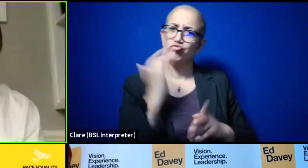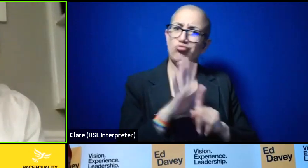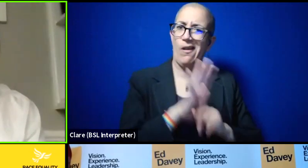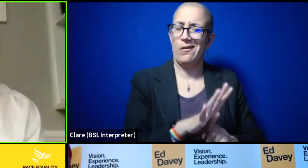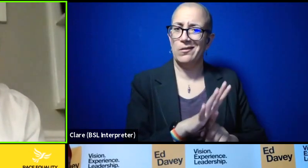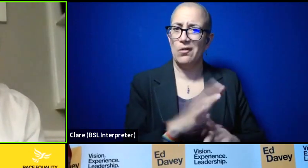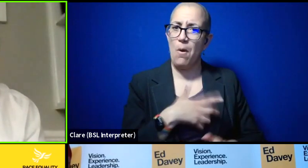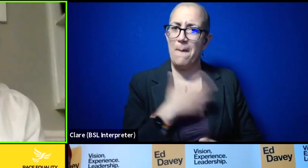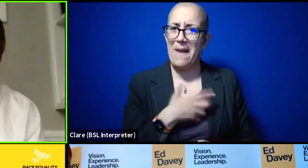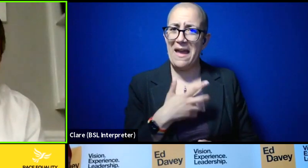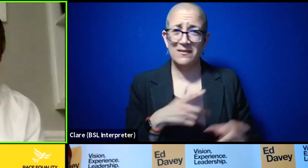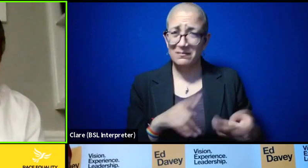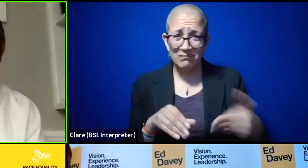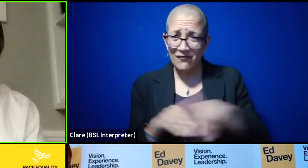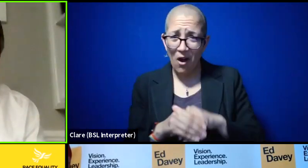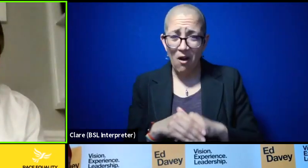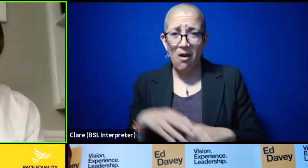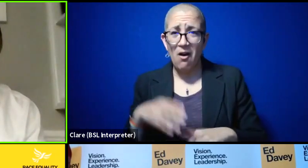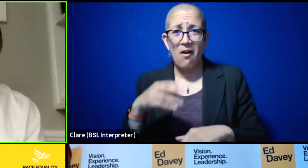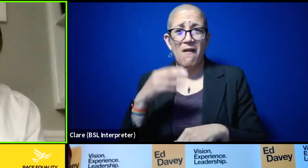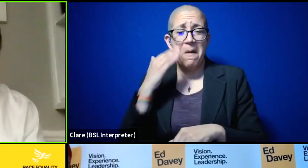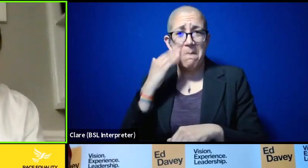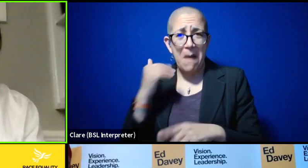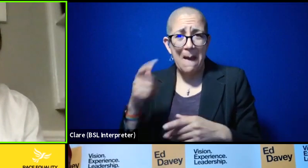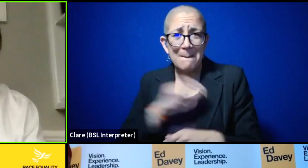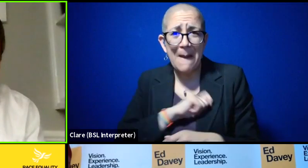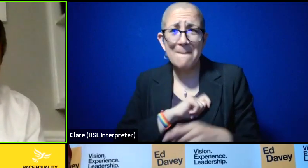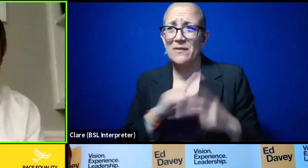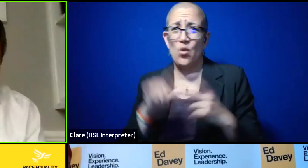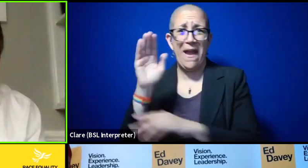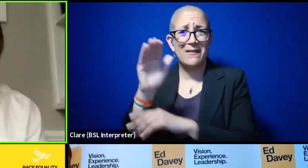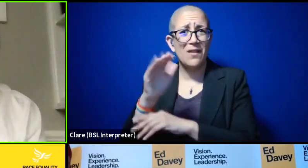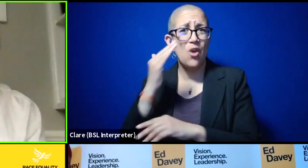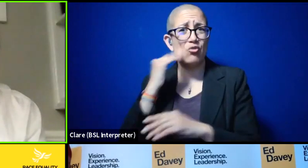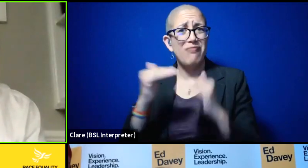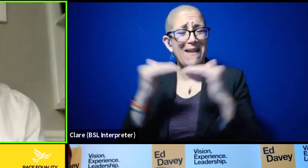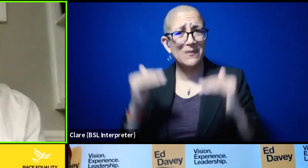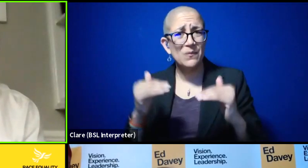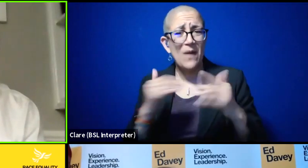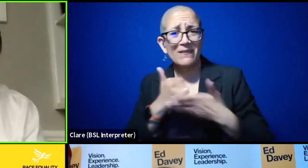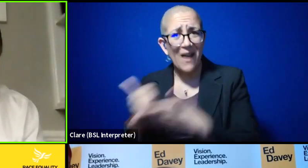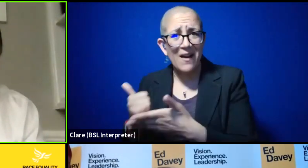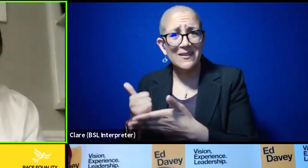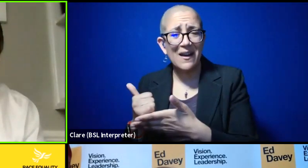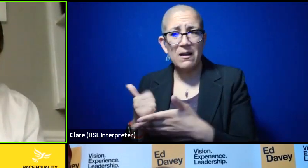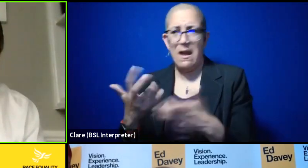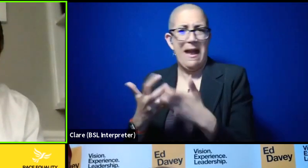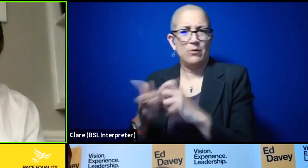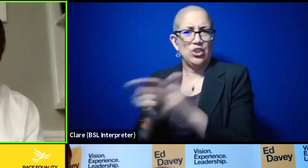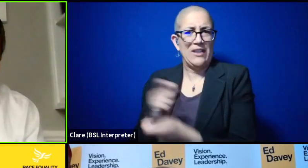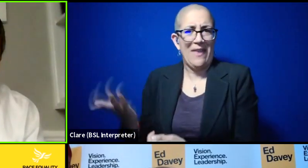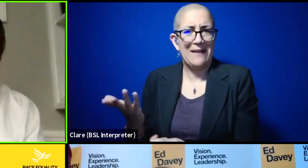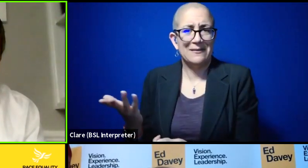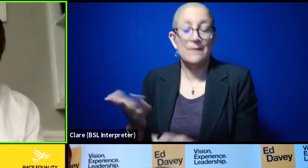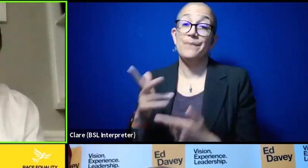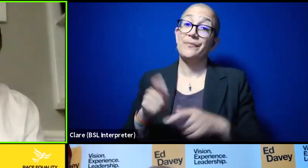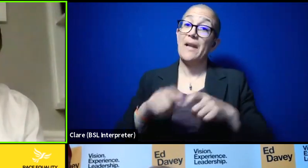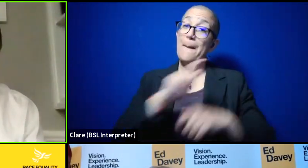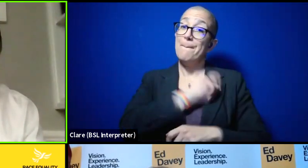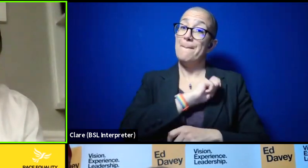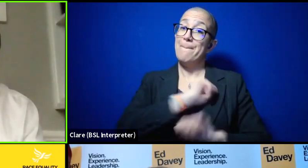little involvement of black members or external race equality advisors. How would you rectify that? And that the perception, they say, among members is